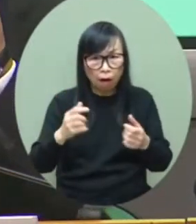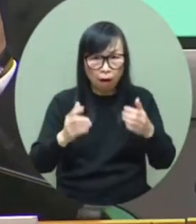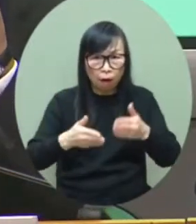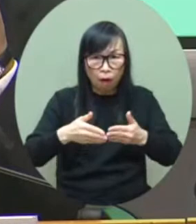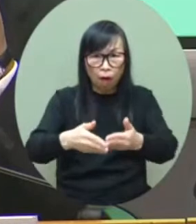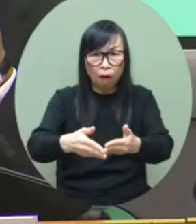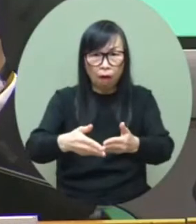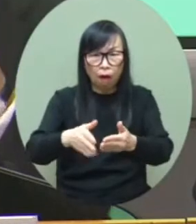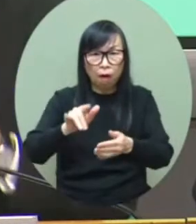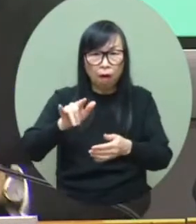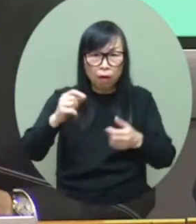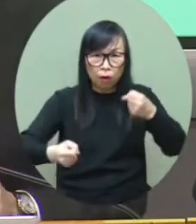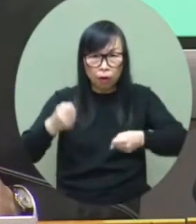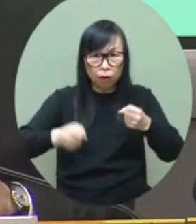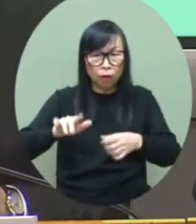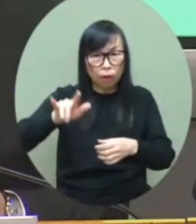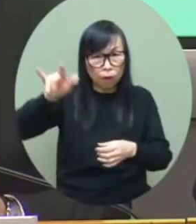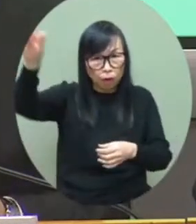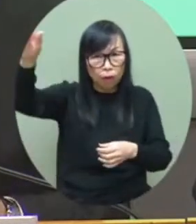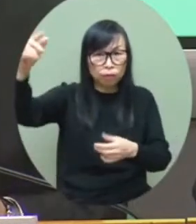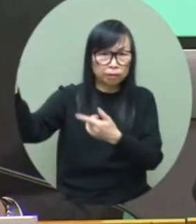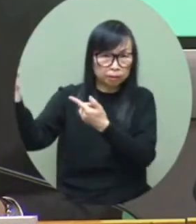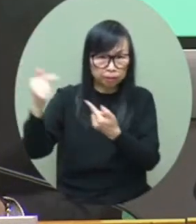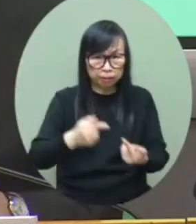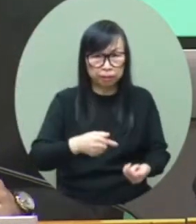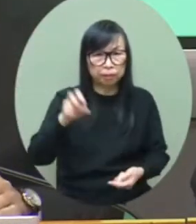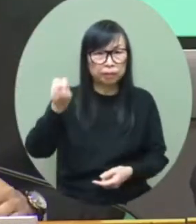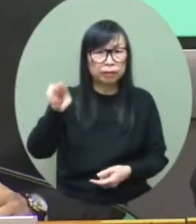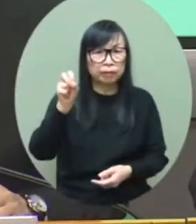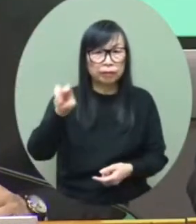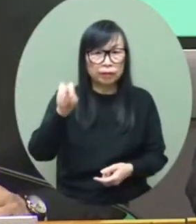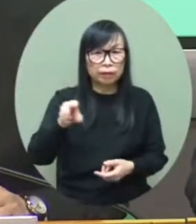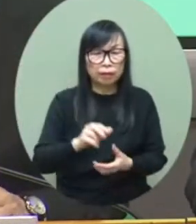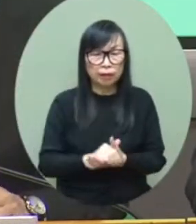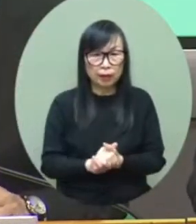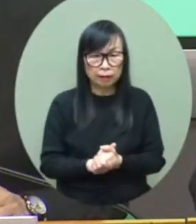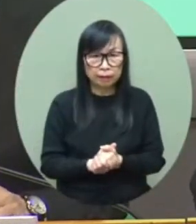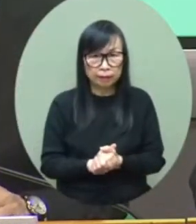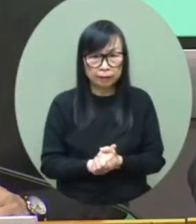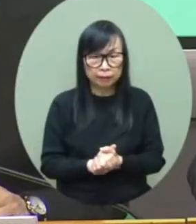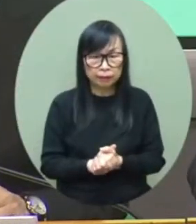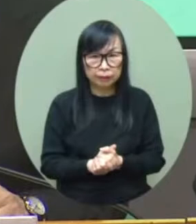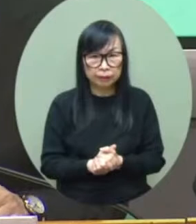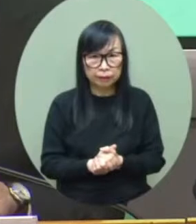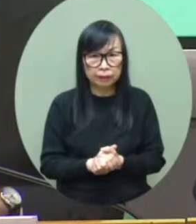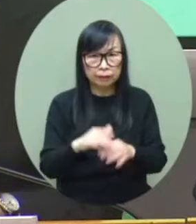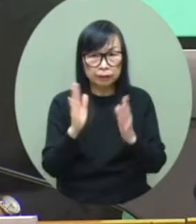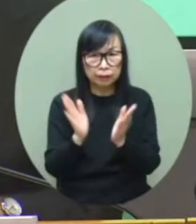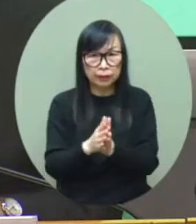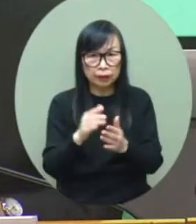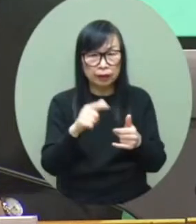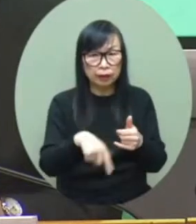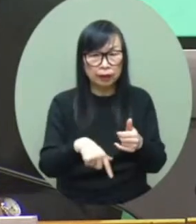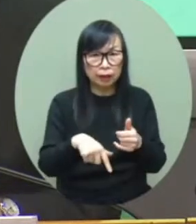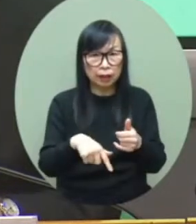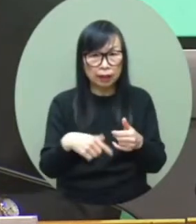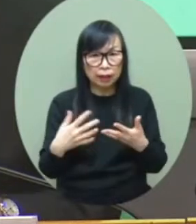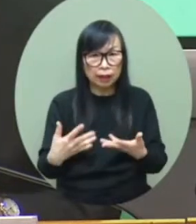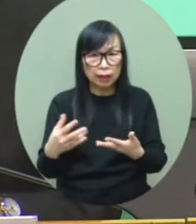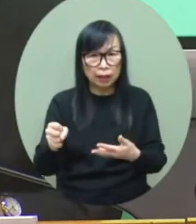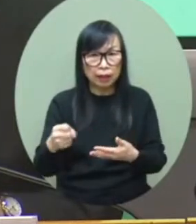These are the new BCPs to be open. As for the other existing BCPs already in operation, they will remain in